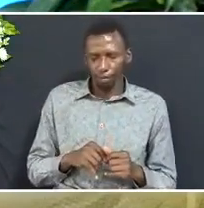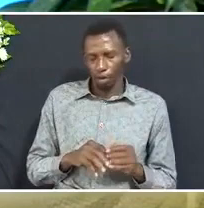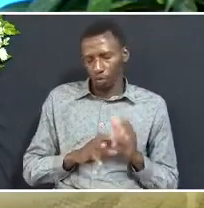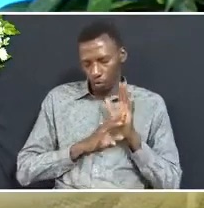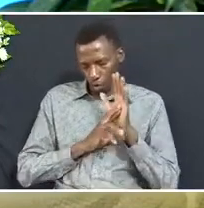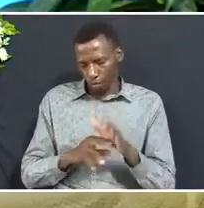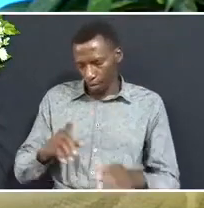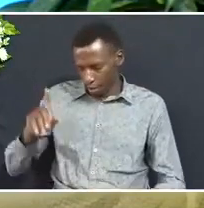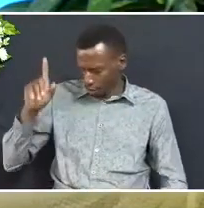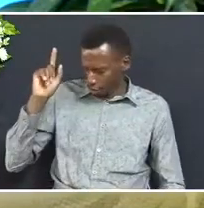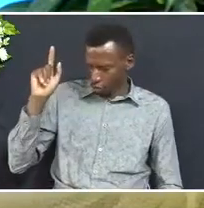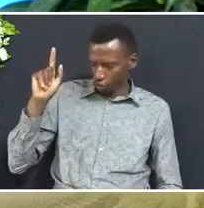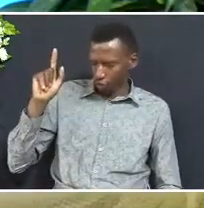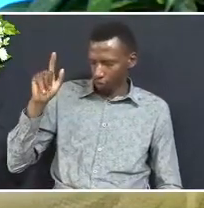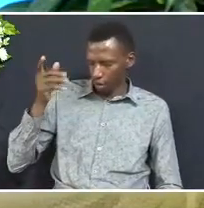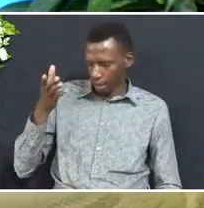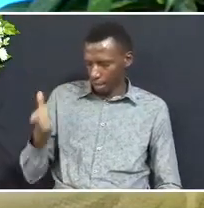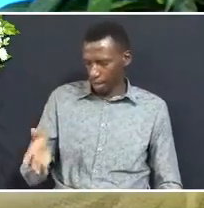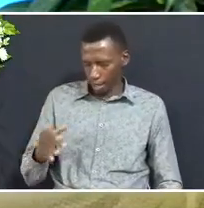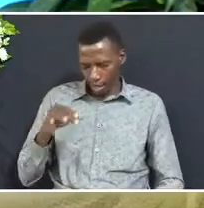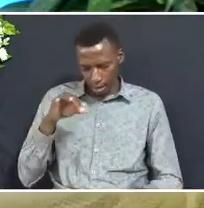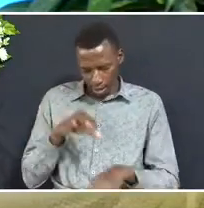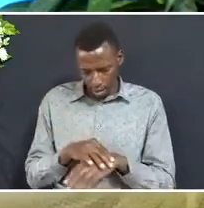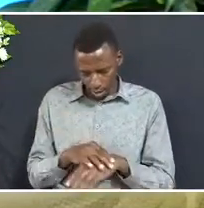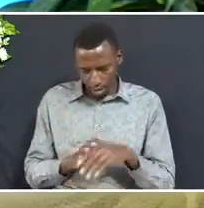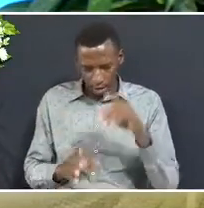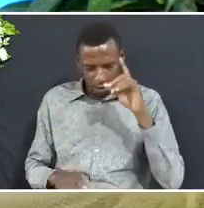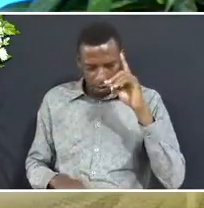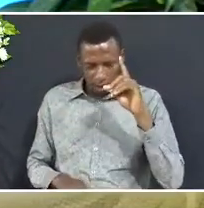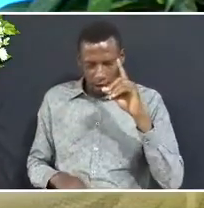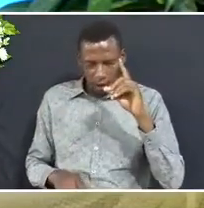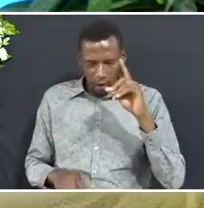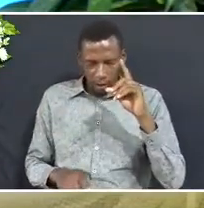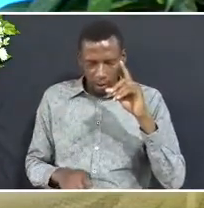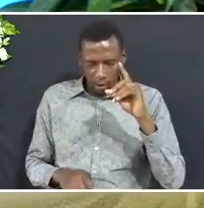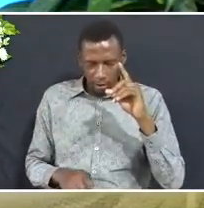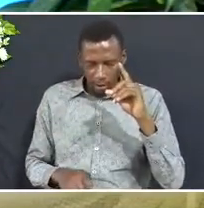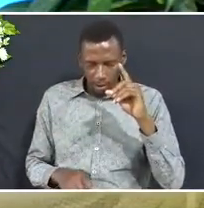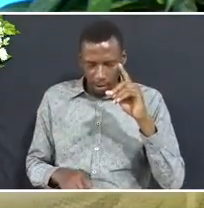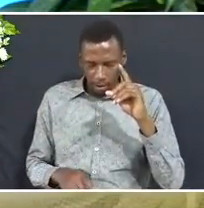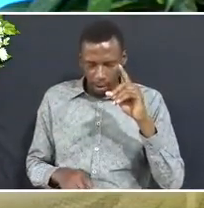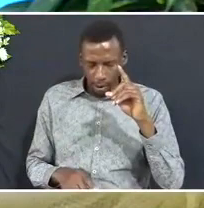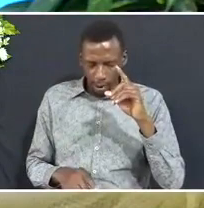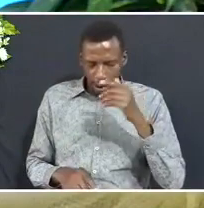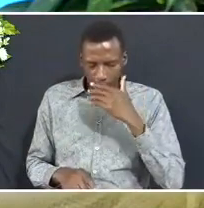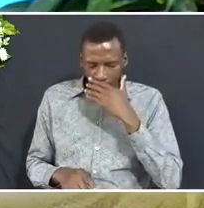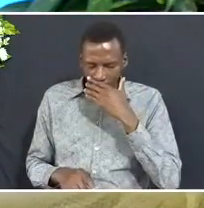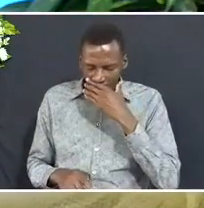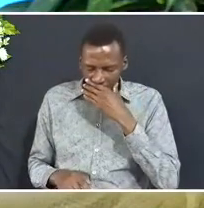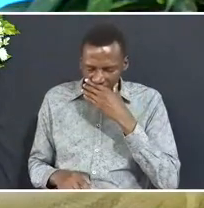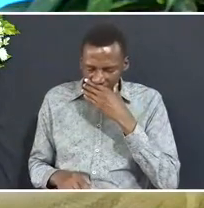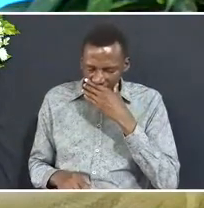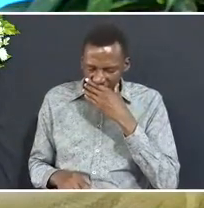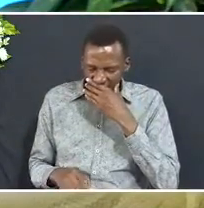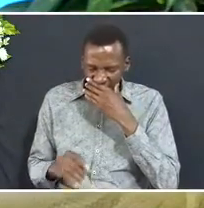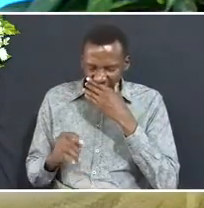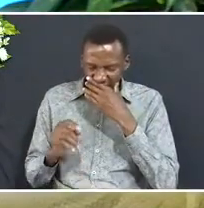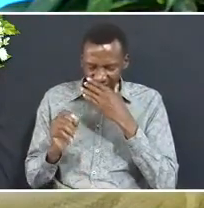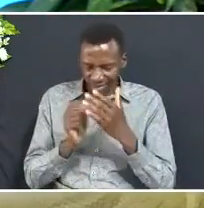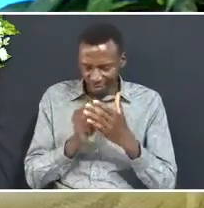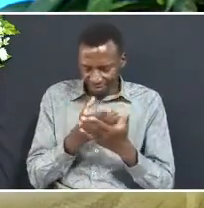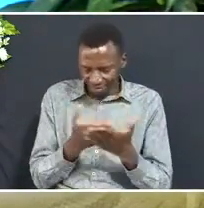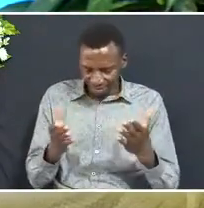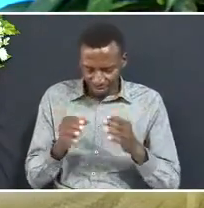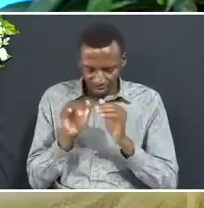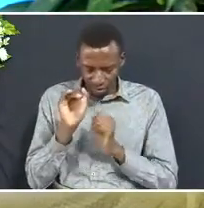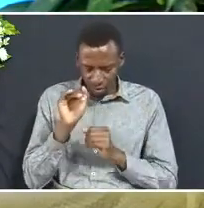you here on earth, you authored these requests in their minds, and you gave